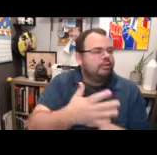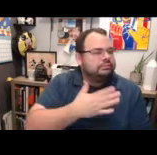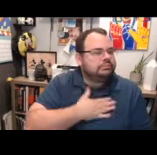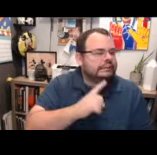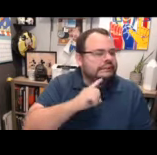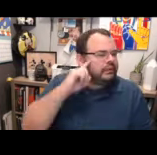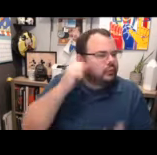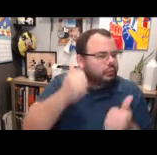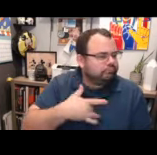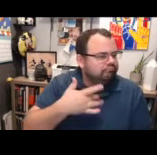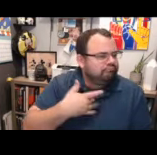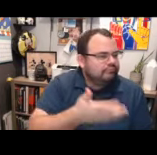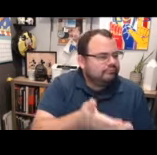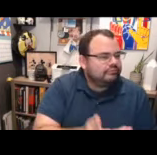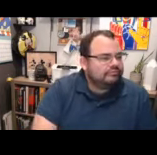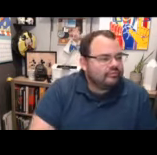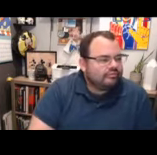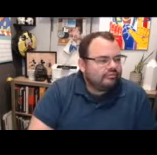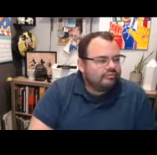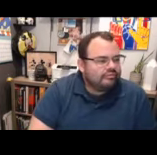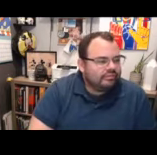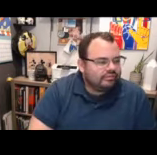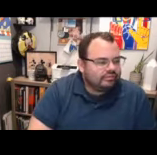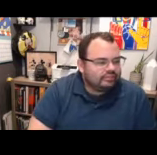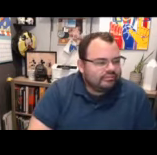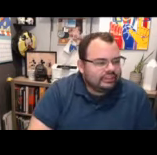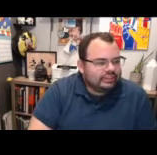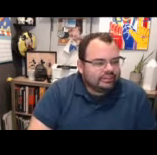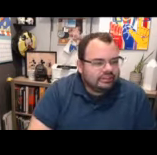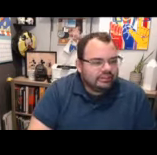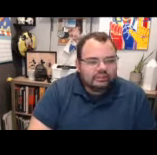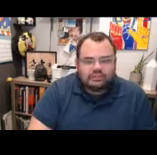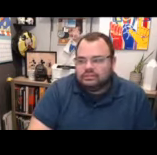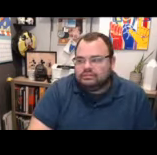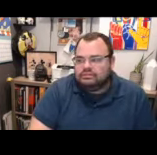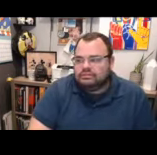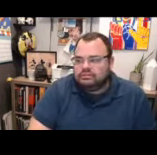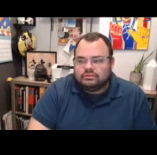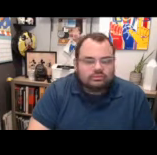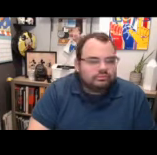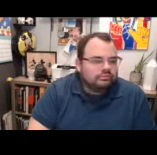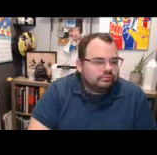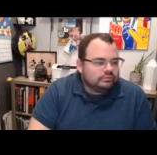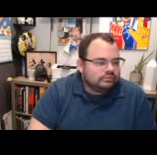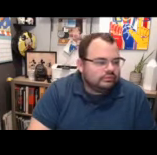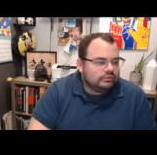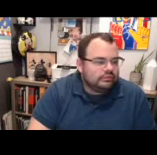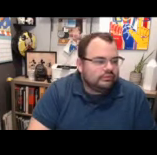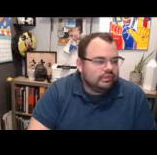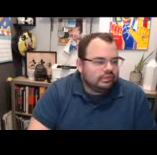deafness. So I want you to tell me, what do you think caused my deafness?